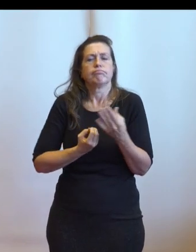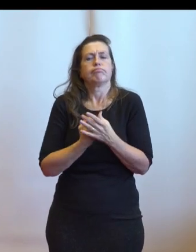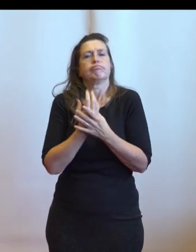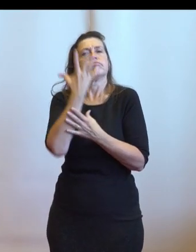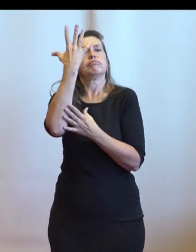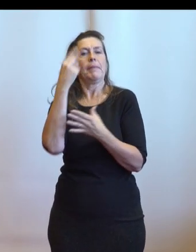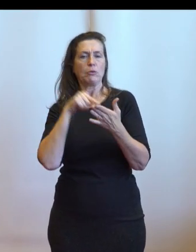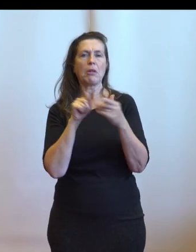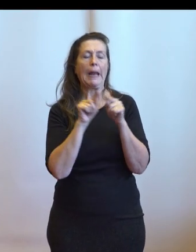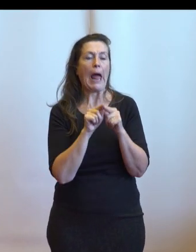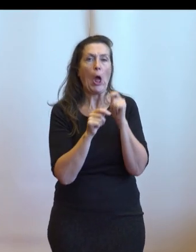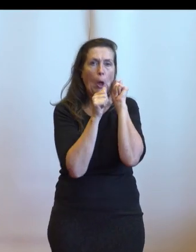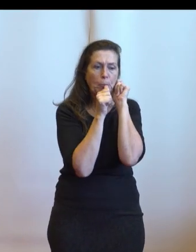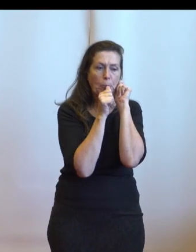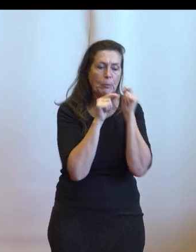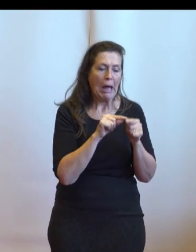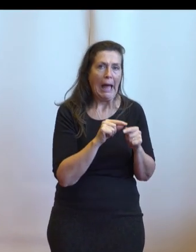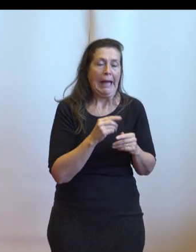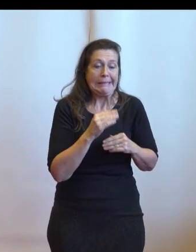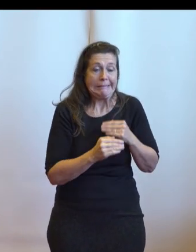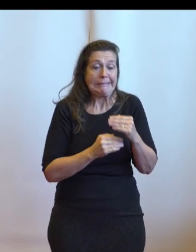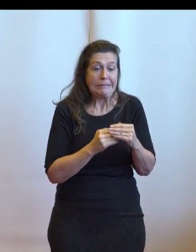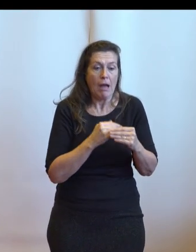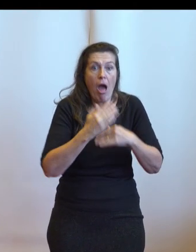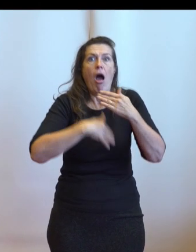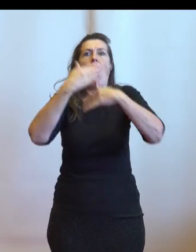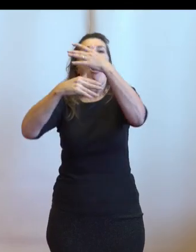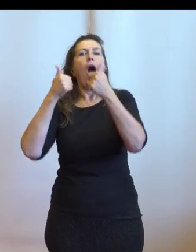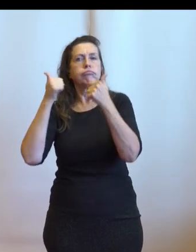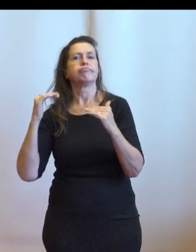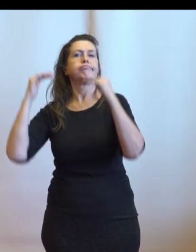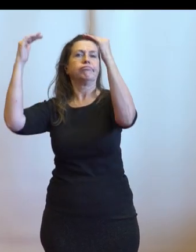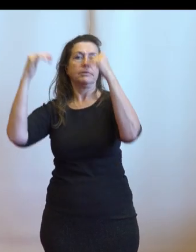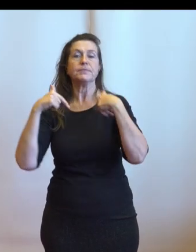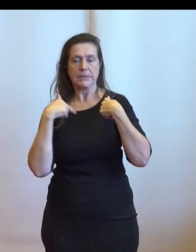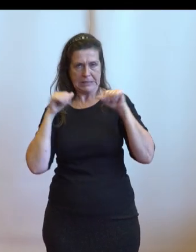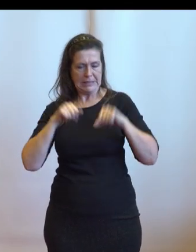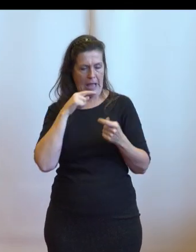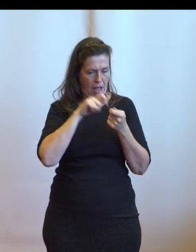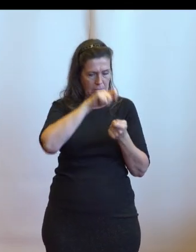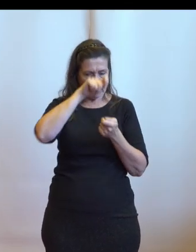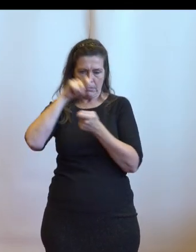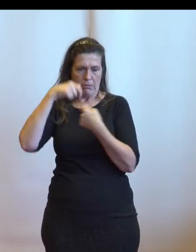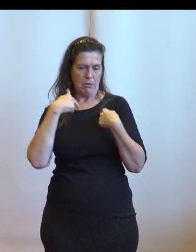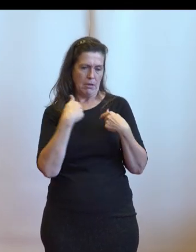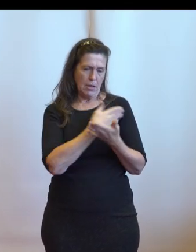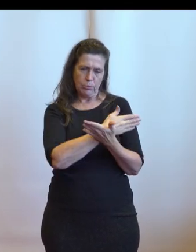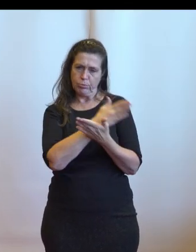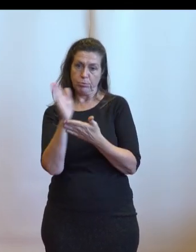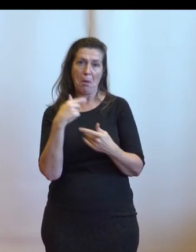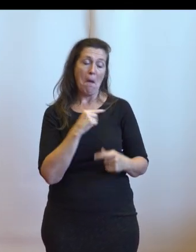the maturity model is very much around how do you actually work out where you are and how you're doing against